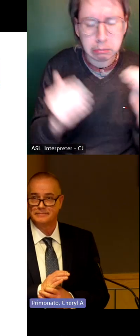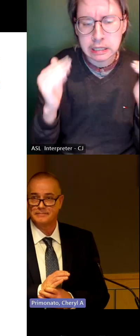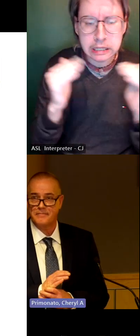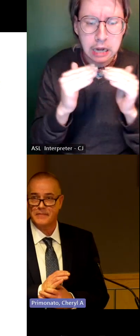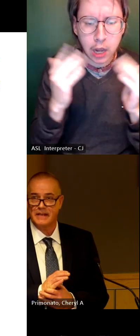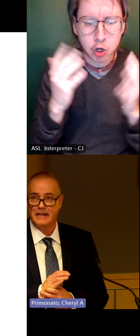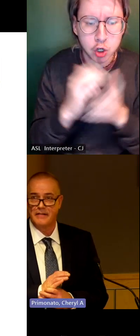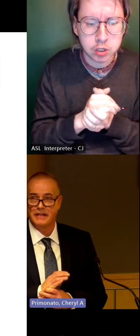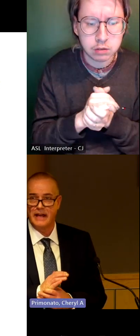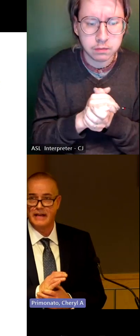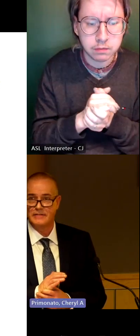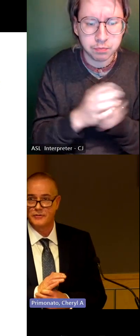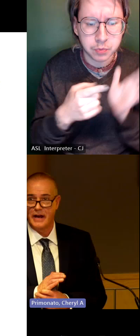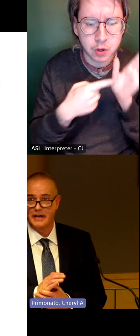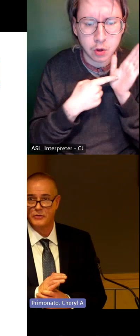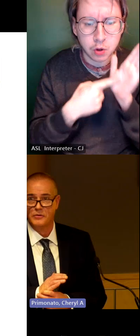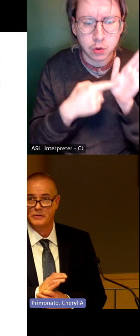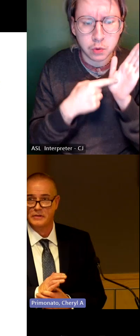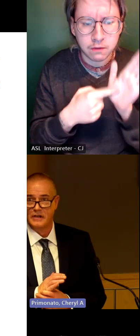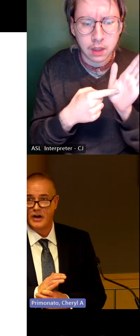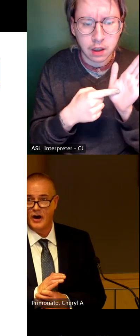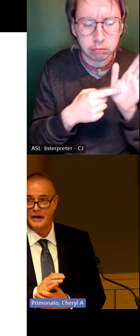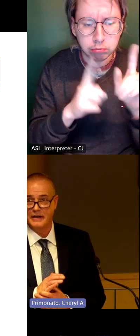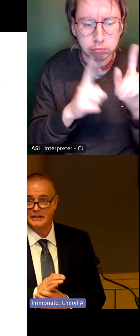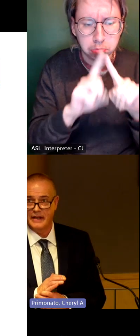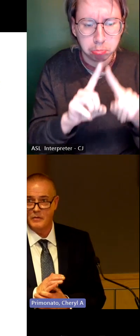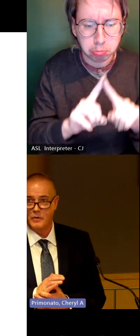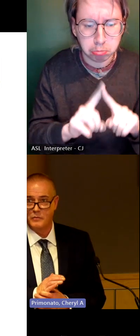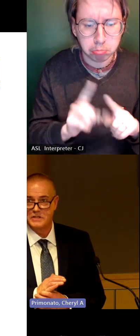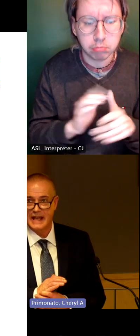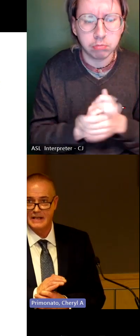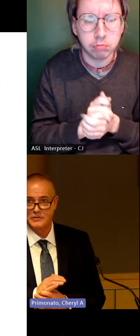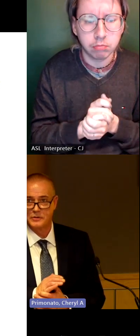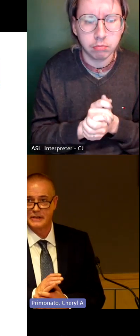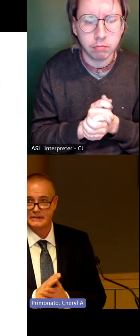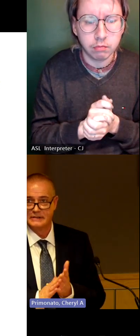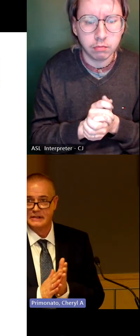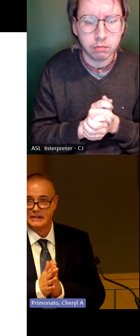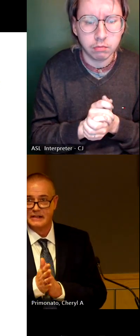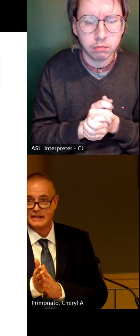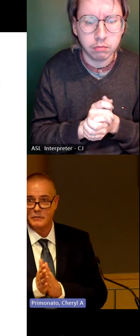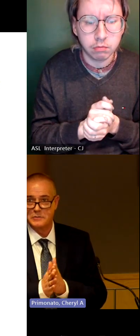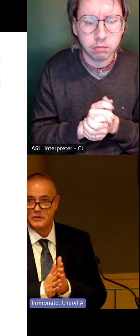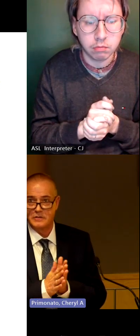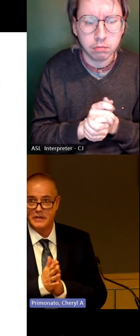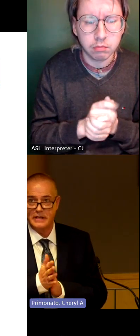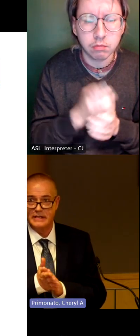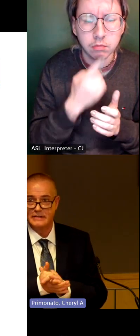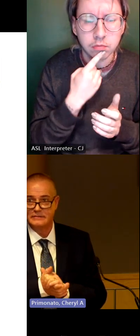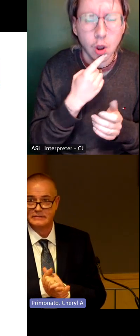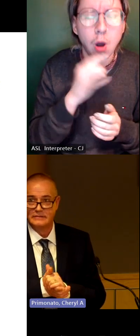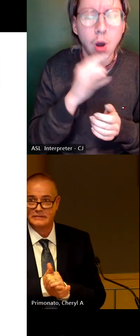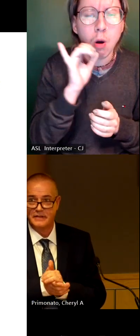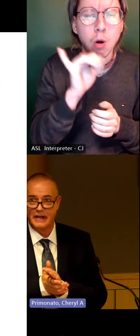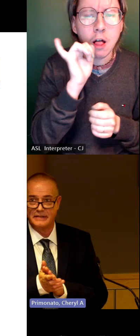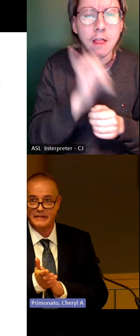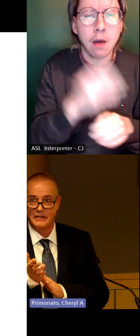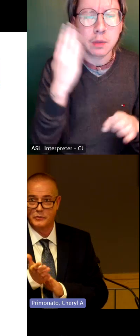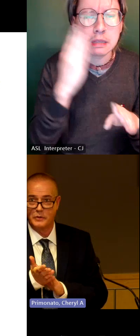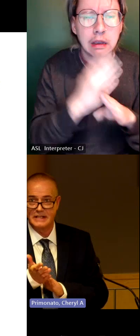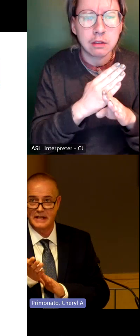PennDOT and FTA triennial audit. Okay, that one was canceled. That was supposed to be